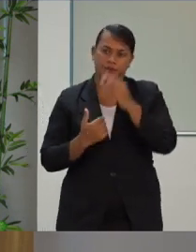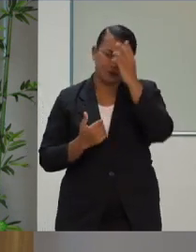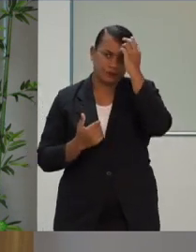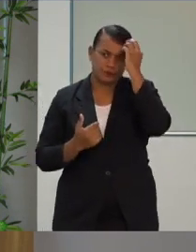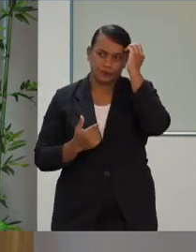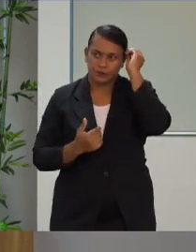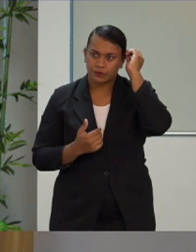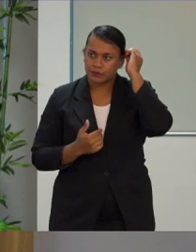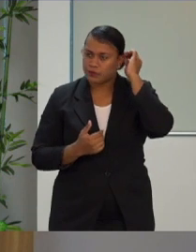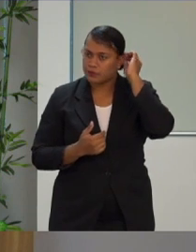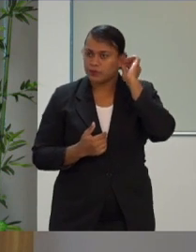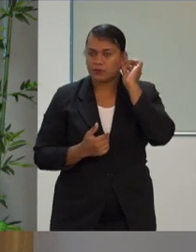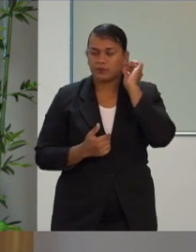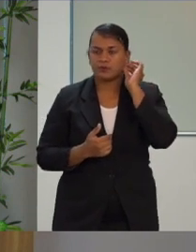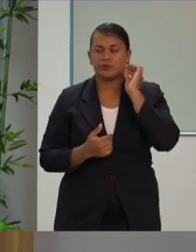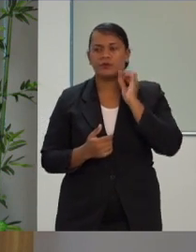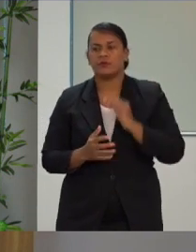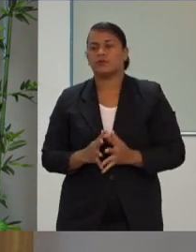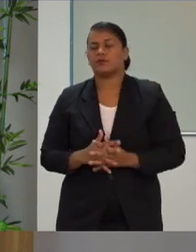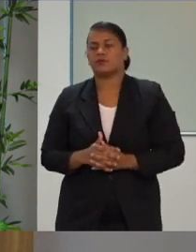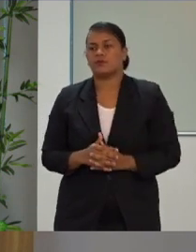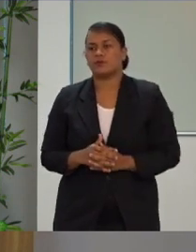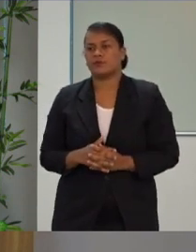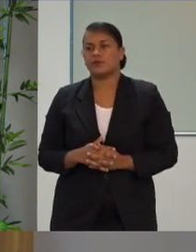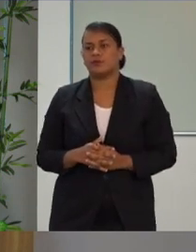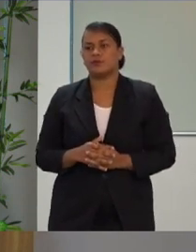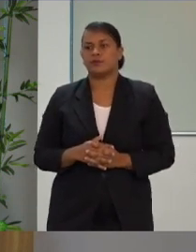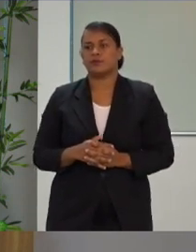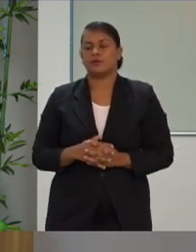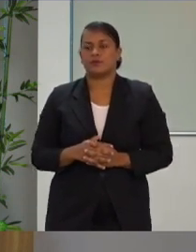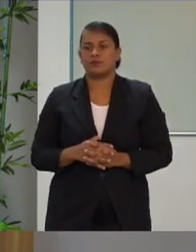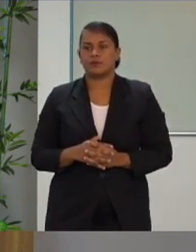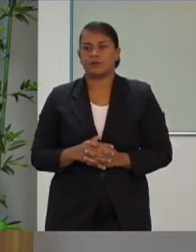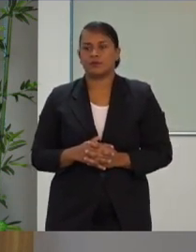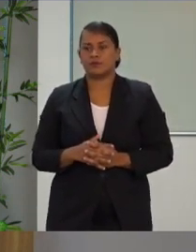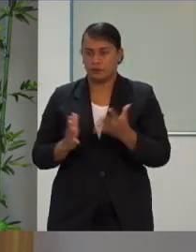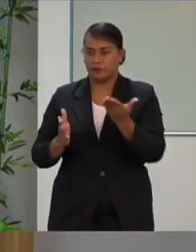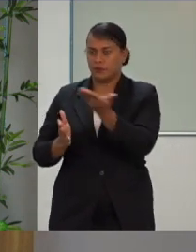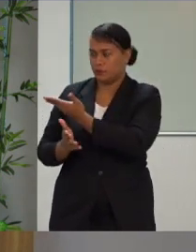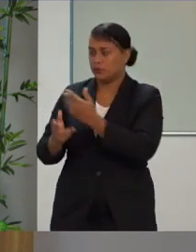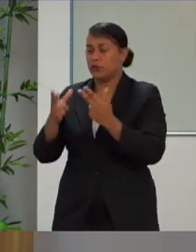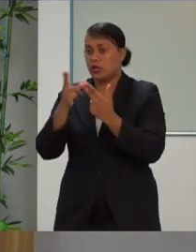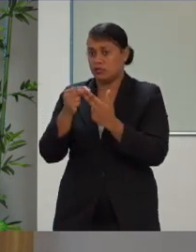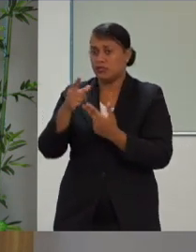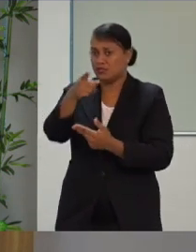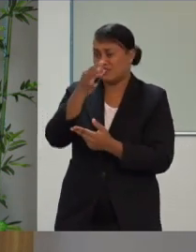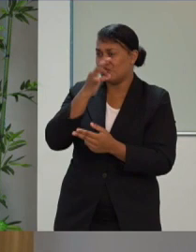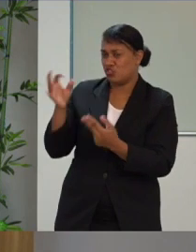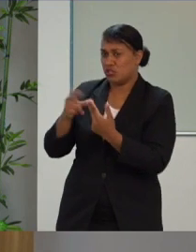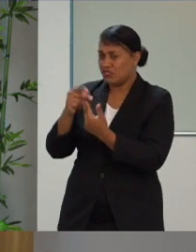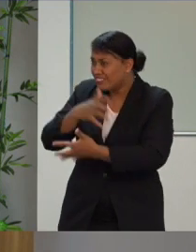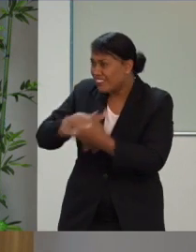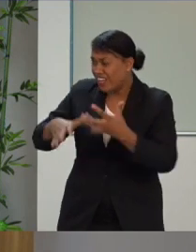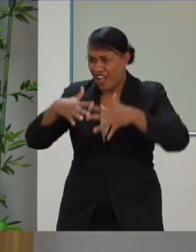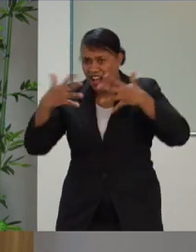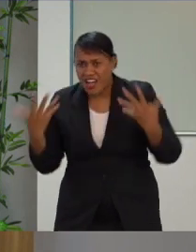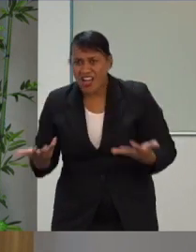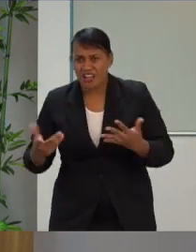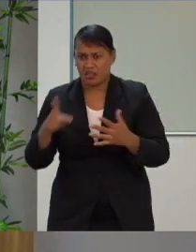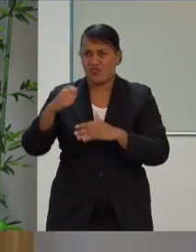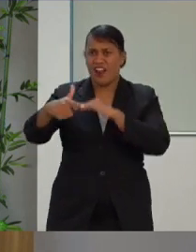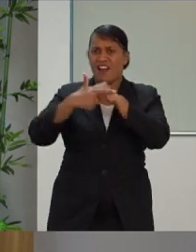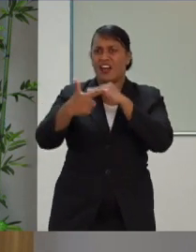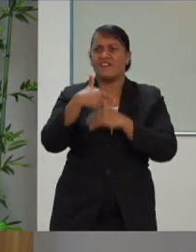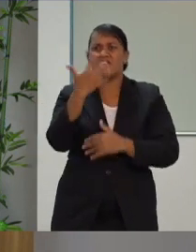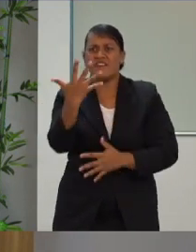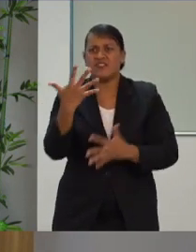So good afternoon again. With the tropical cyclone Harold Category 5 expected to pass Fiji